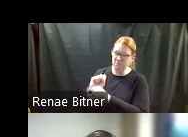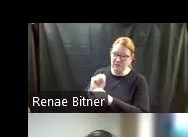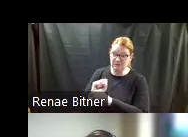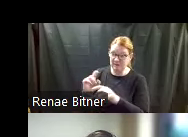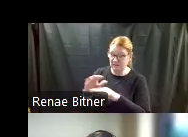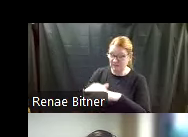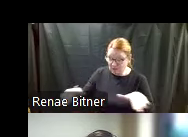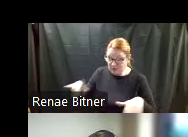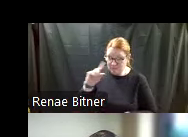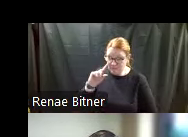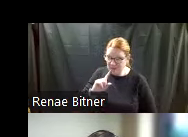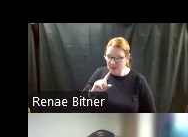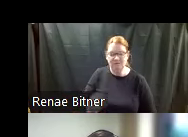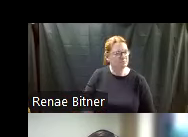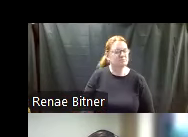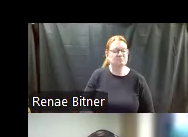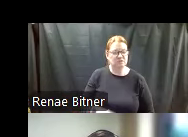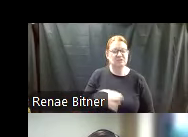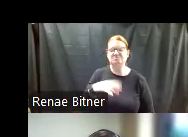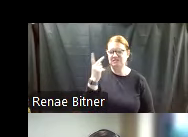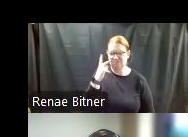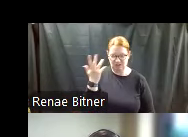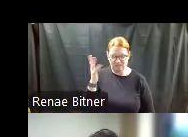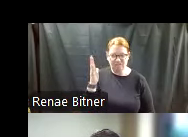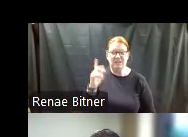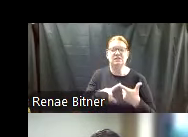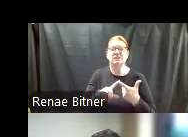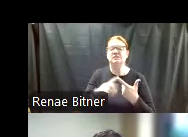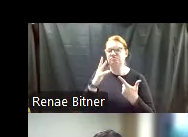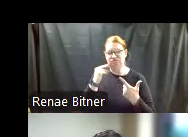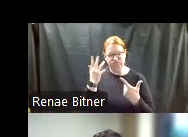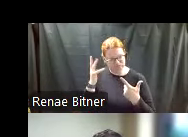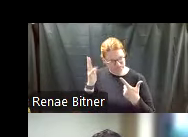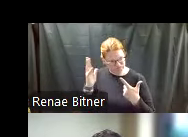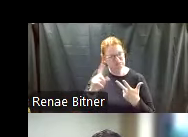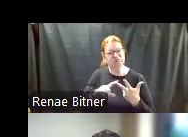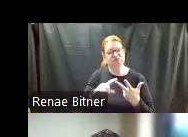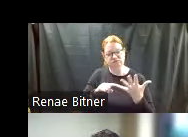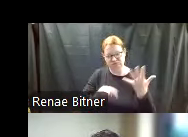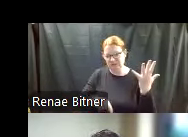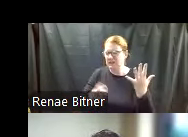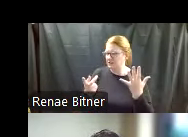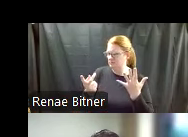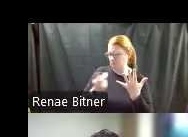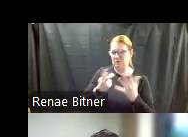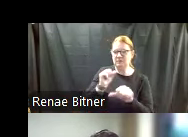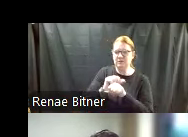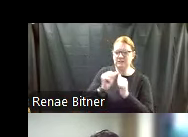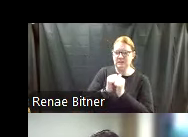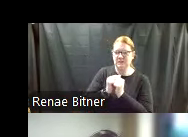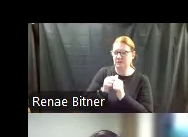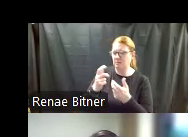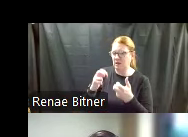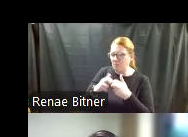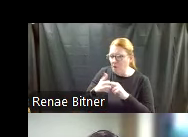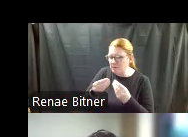She'd been there, she'd done that, she'd seen that, she was willing to problem solve with me, and that meant a lot. Um, the program was able to